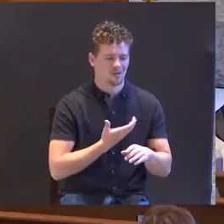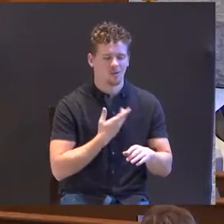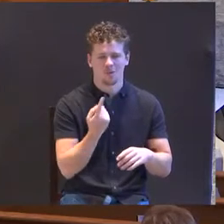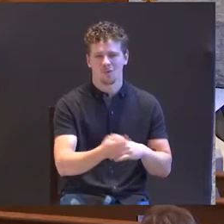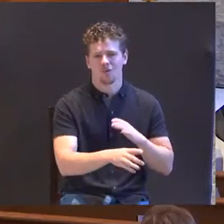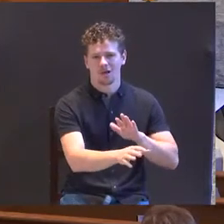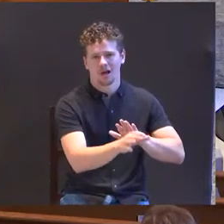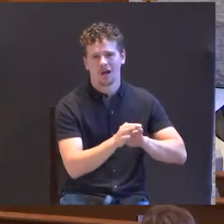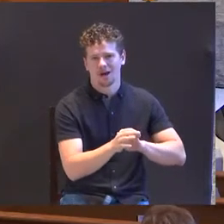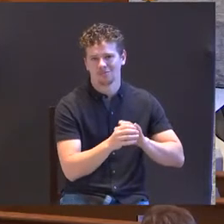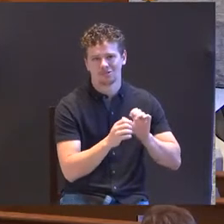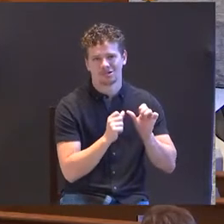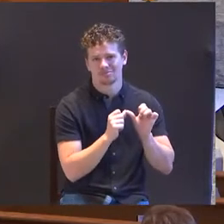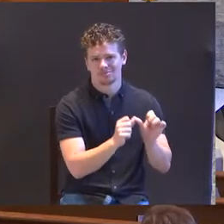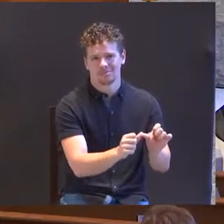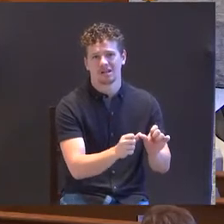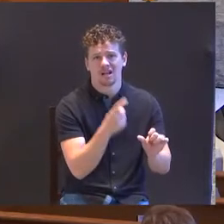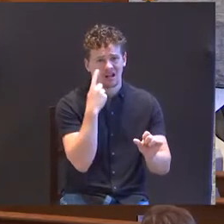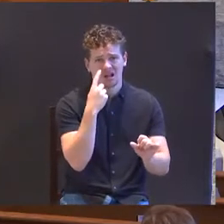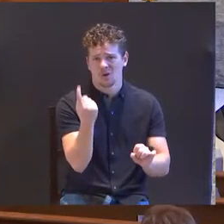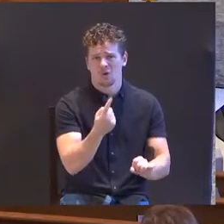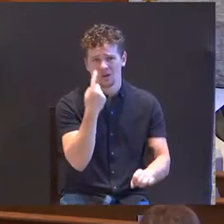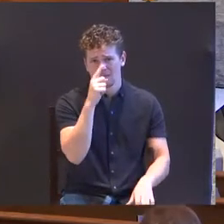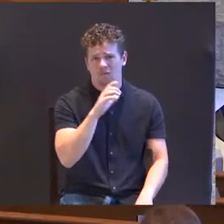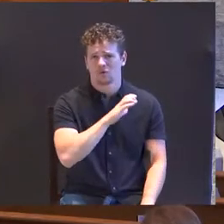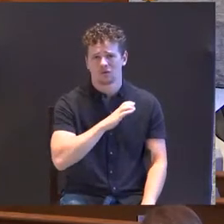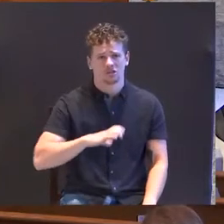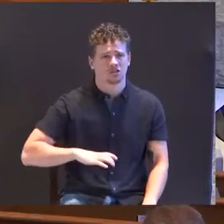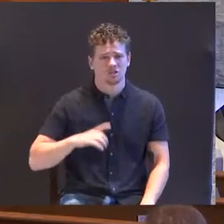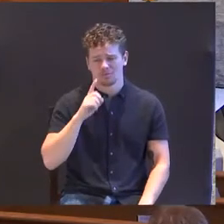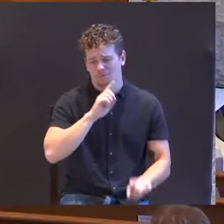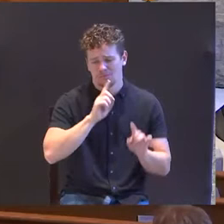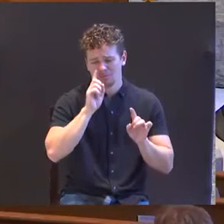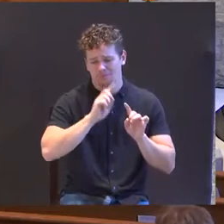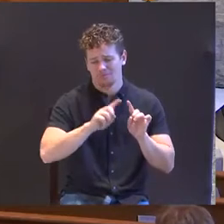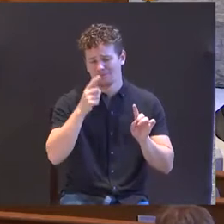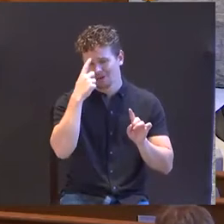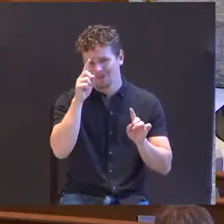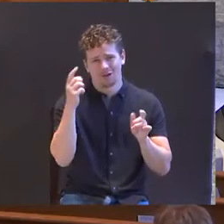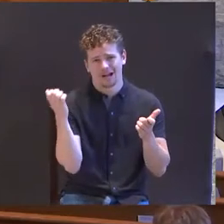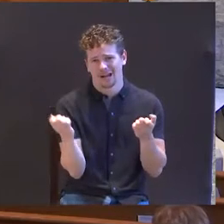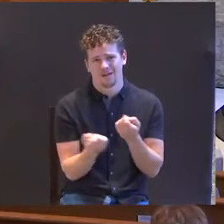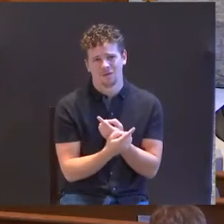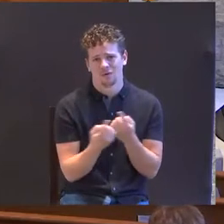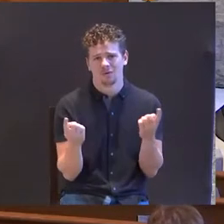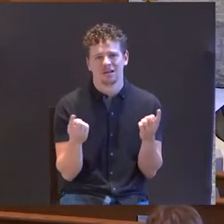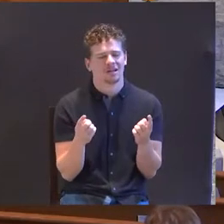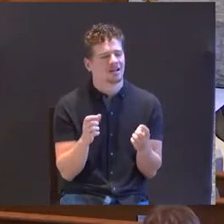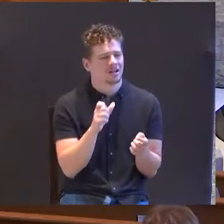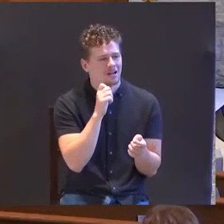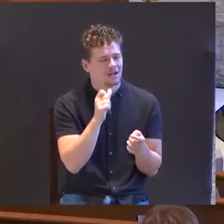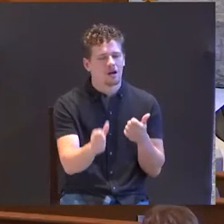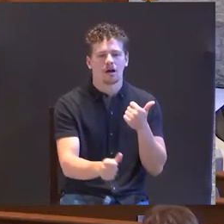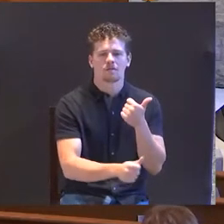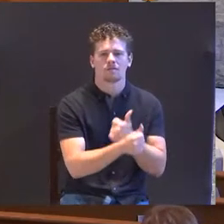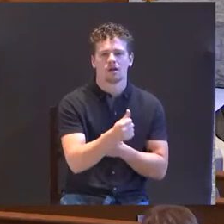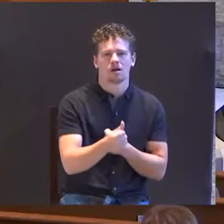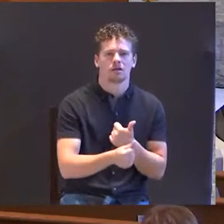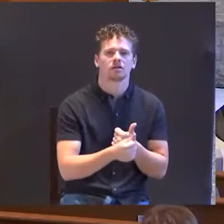world." Wow, nonviolence. That's what we are called